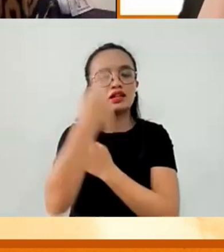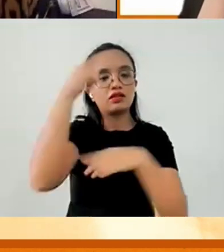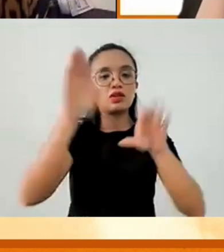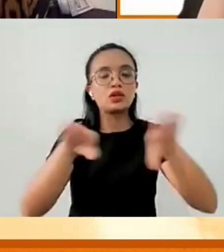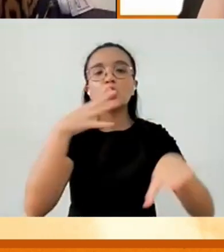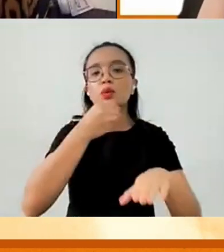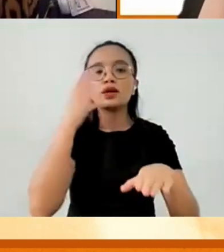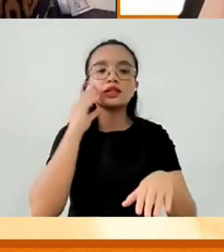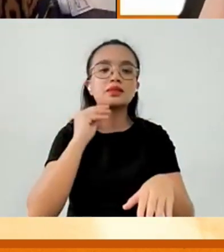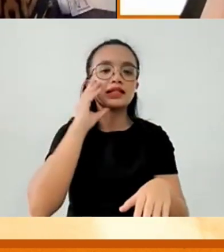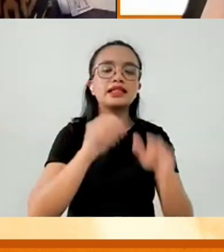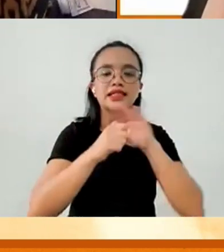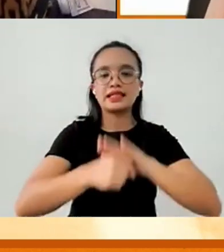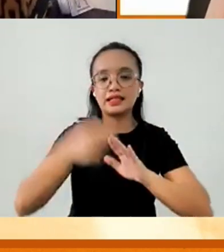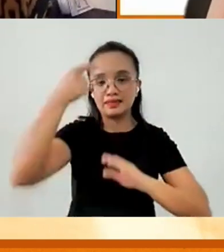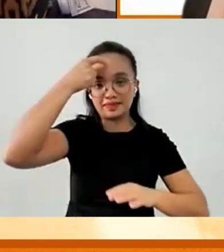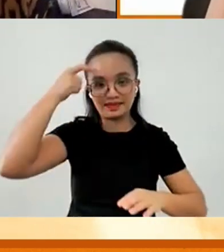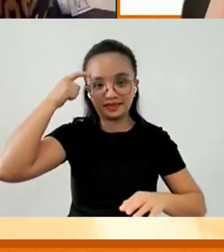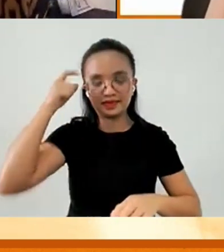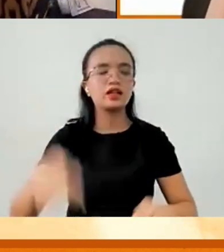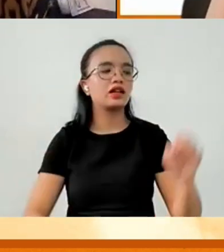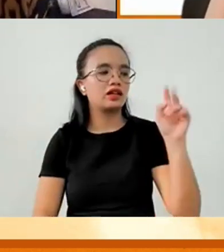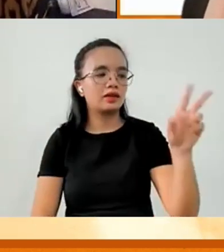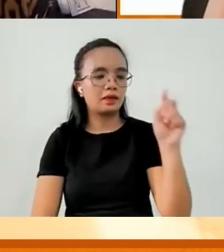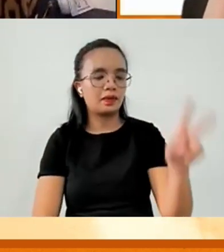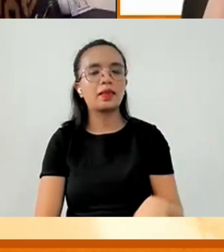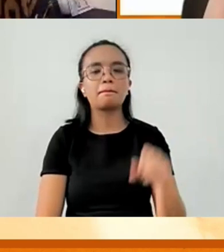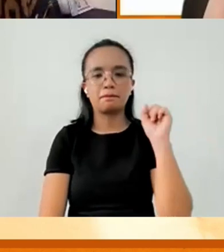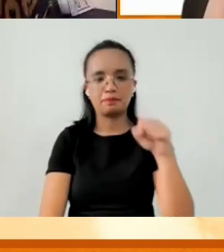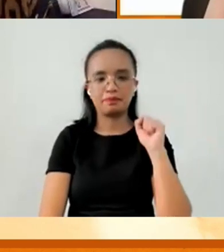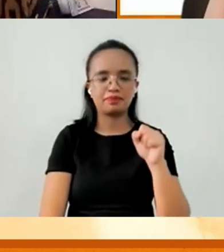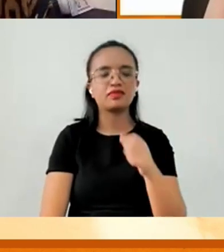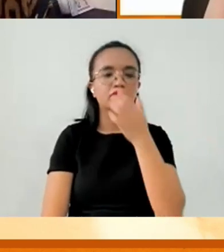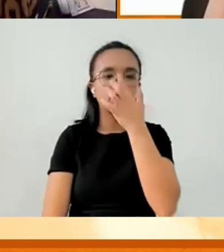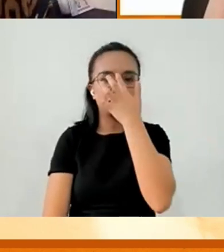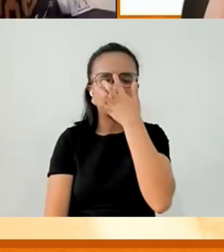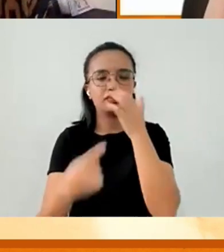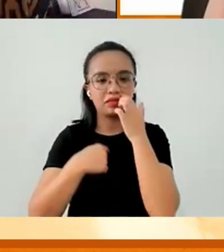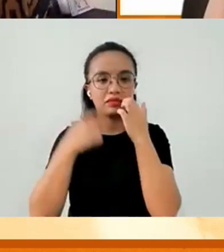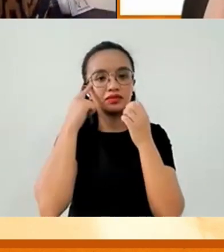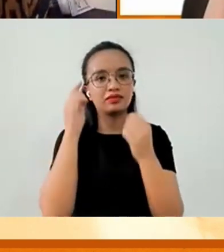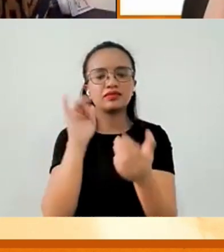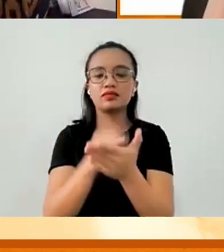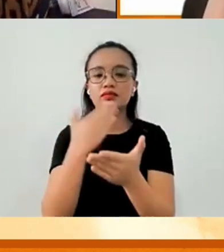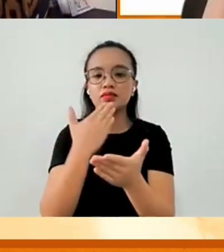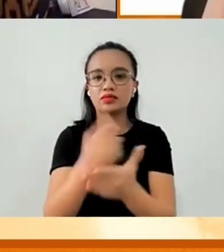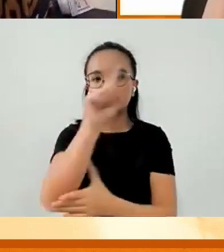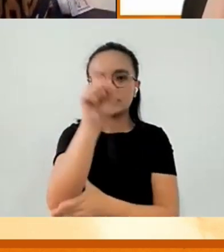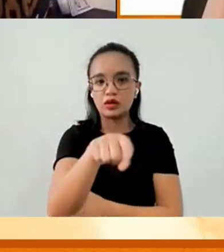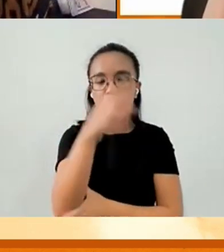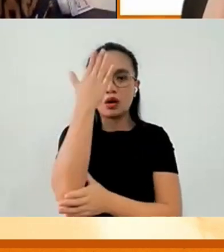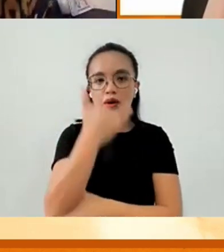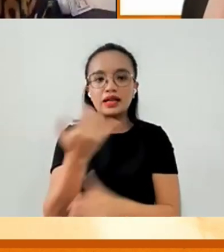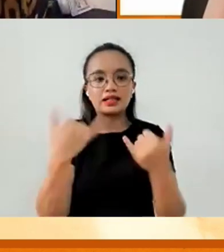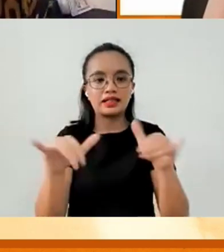experiencing stress and trauma? Okay. Go ahead. Yeah, I think that's a good question, because I think we're still in the